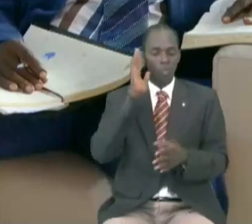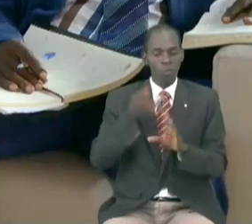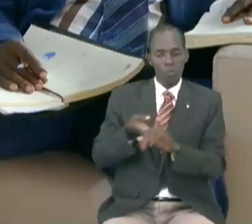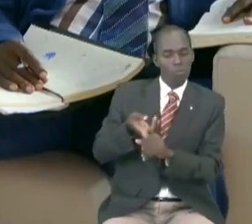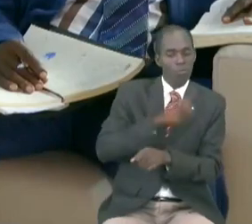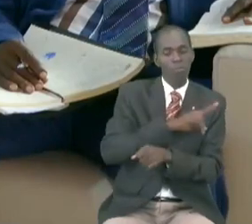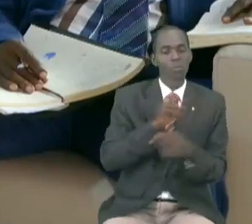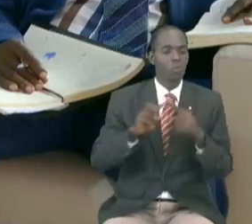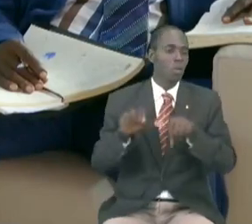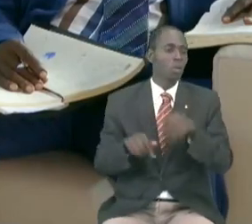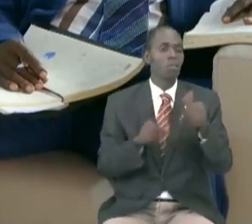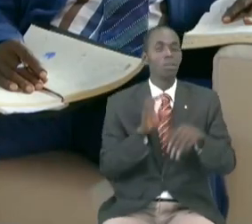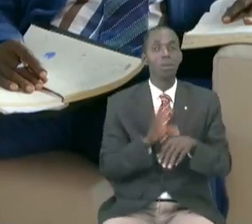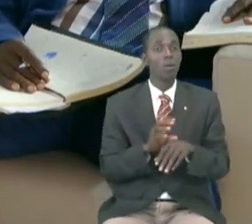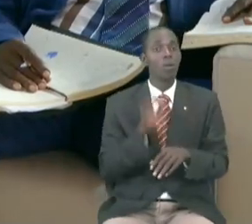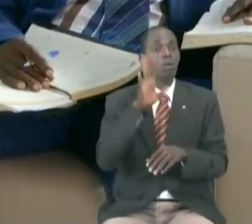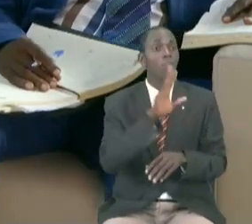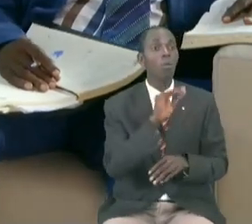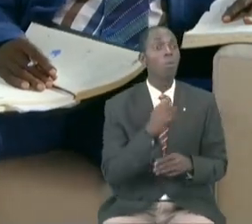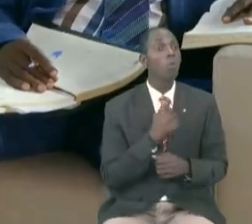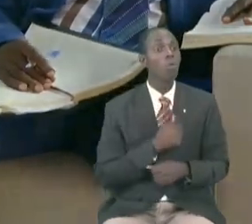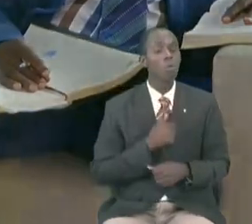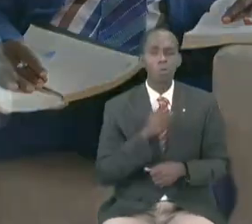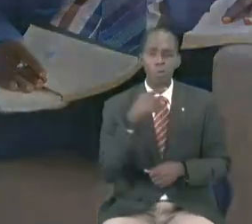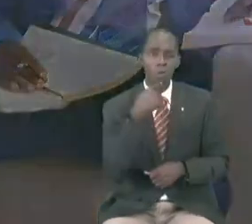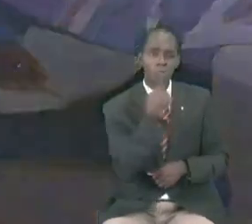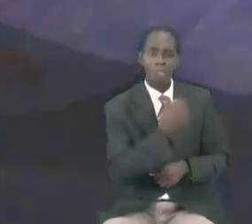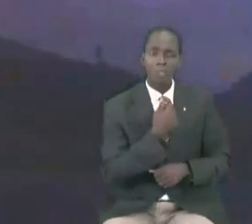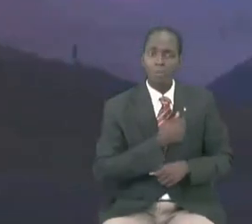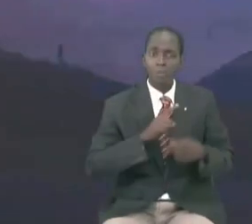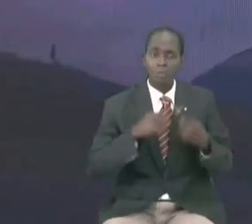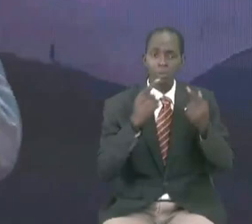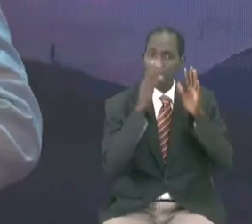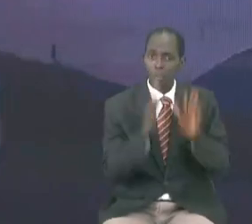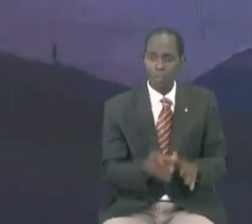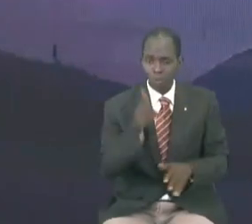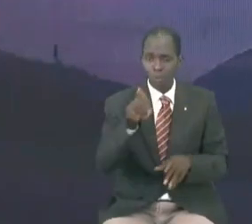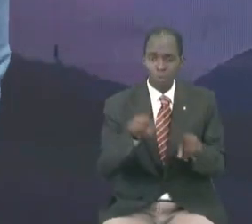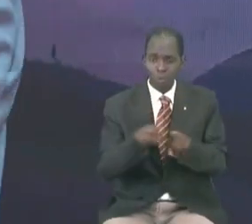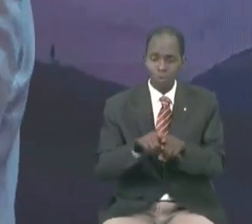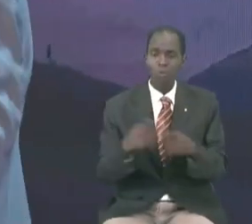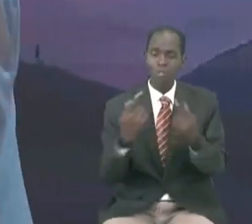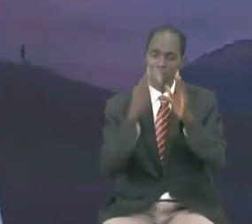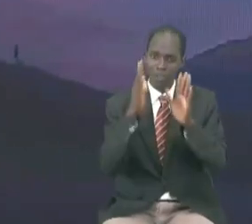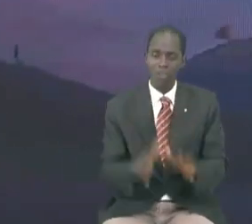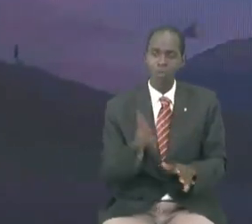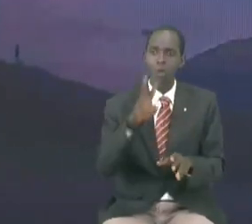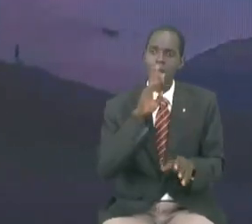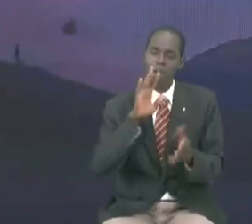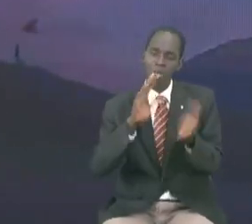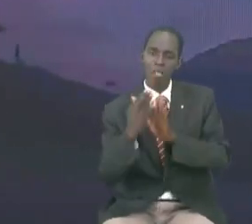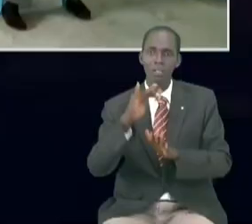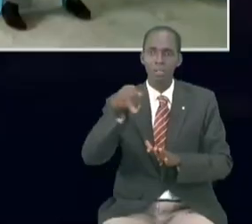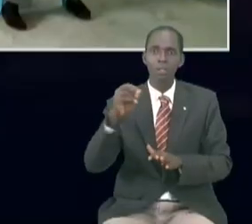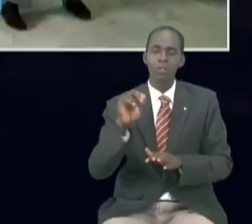like a Jonah. And then when you now come, he sits right there in the front, and he wears a kind of dress you can easily identify.